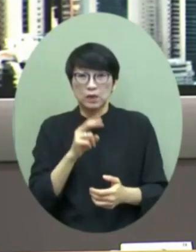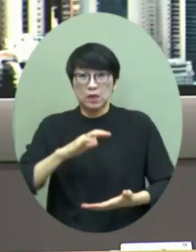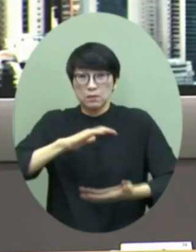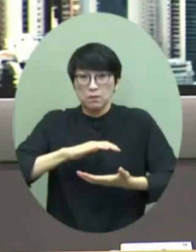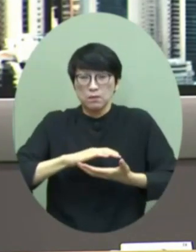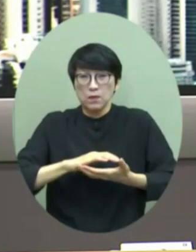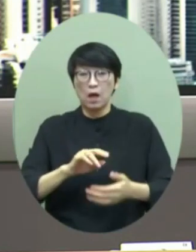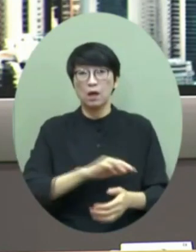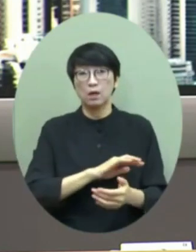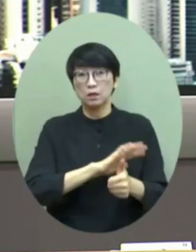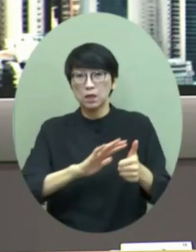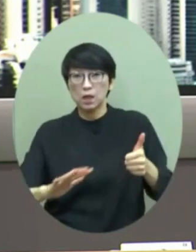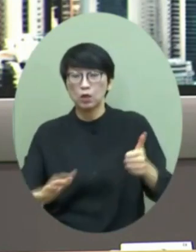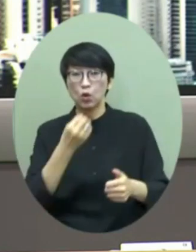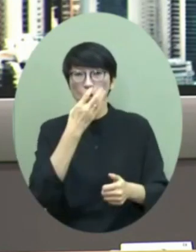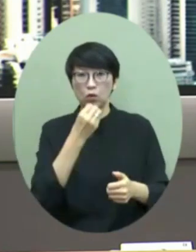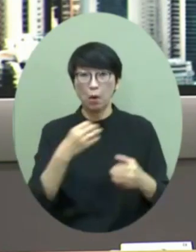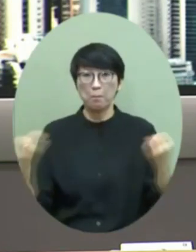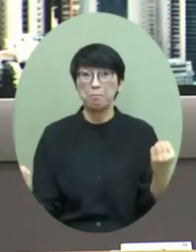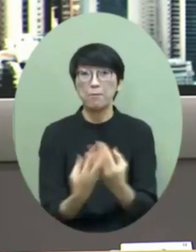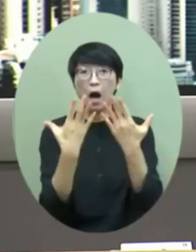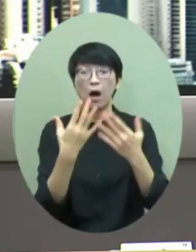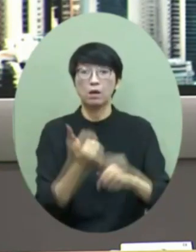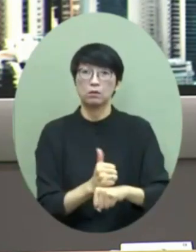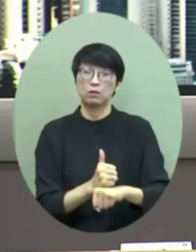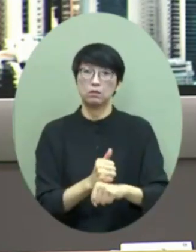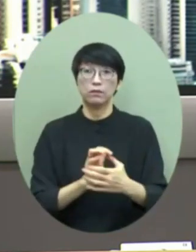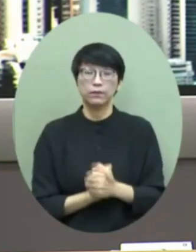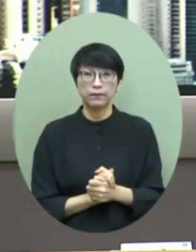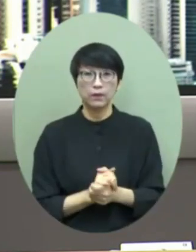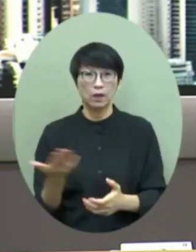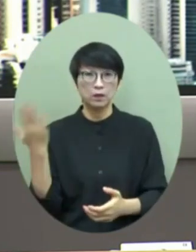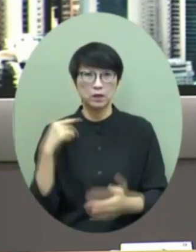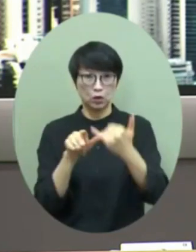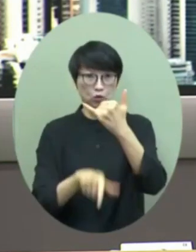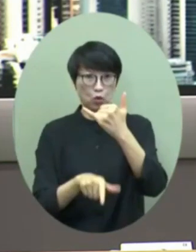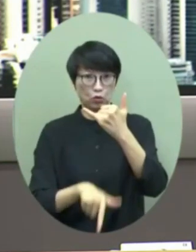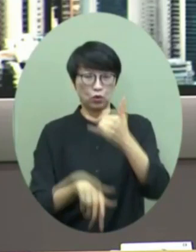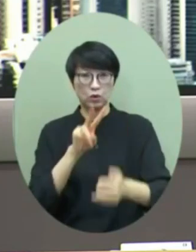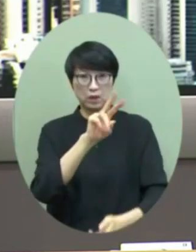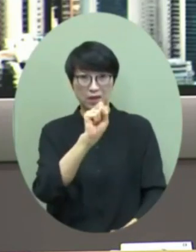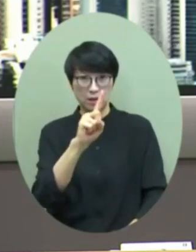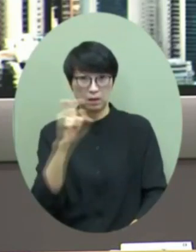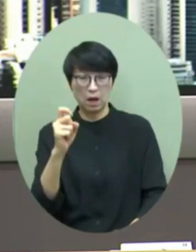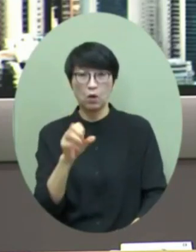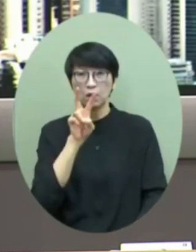ideas being spread about going against the government, and that's